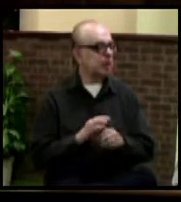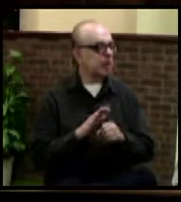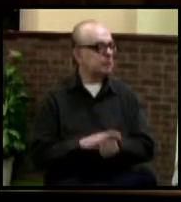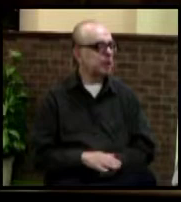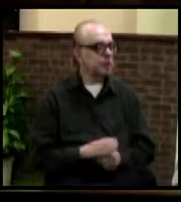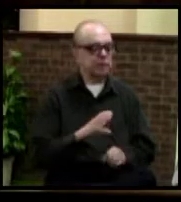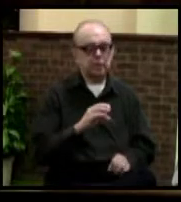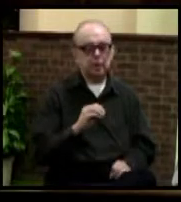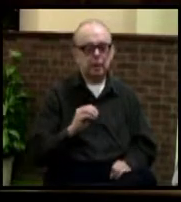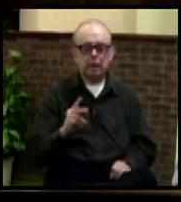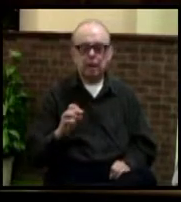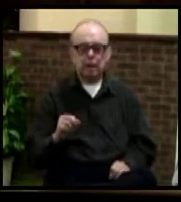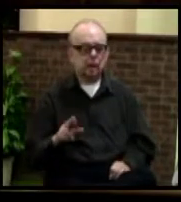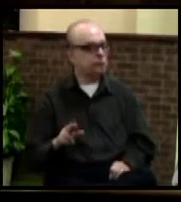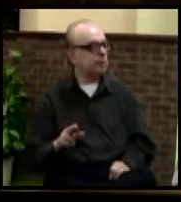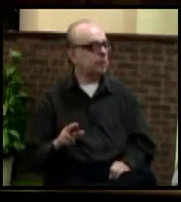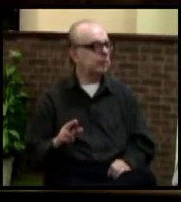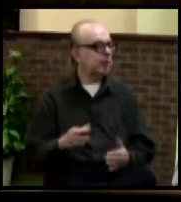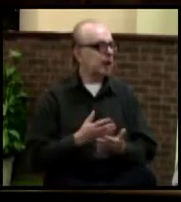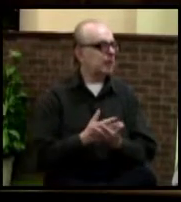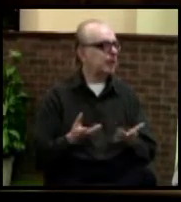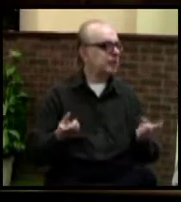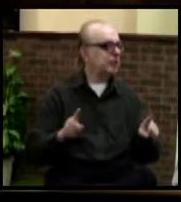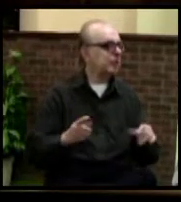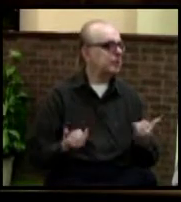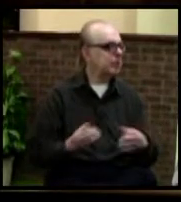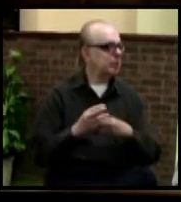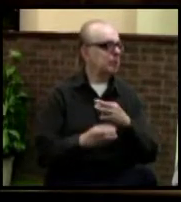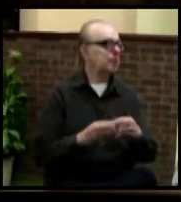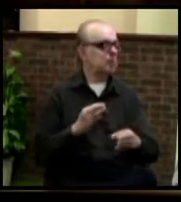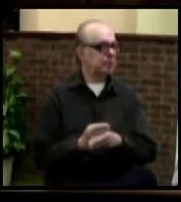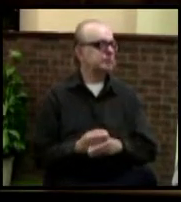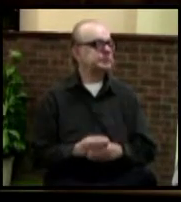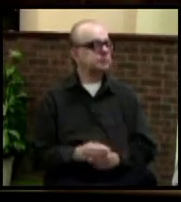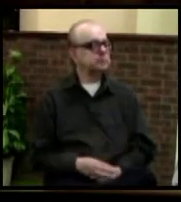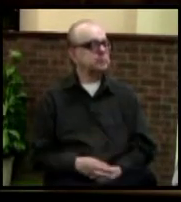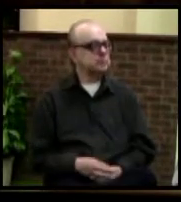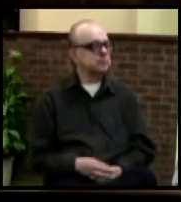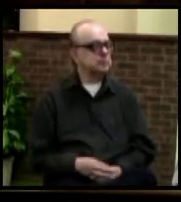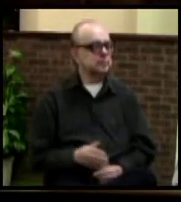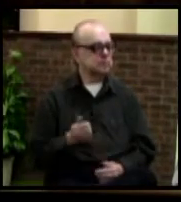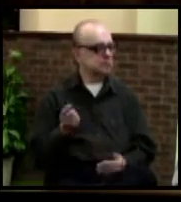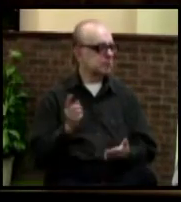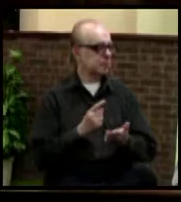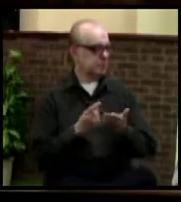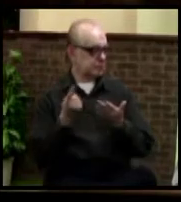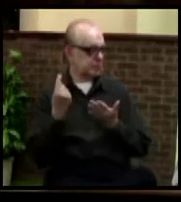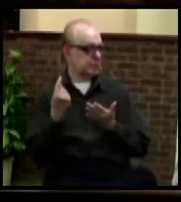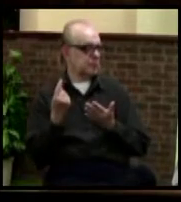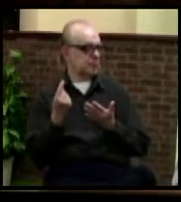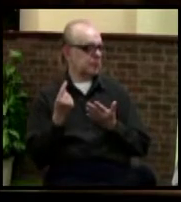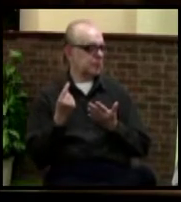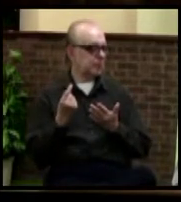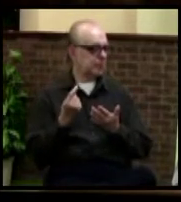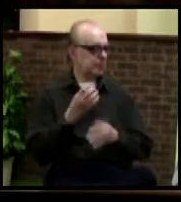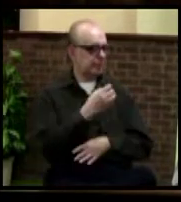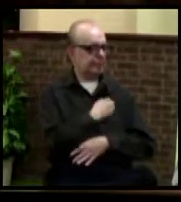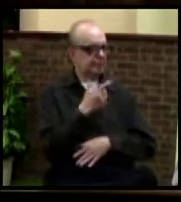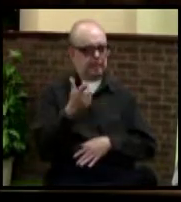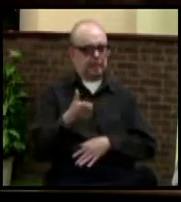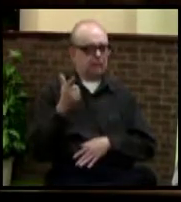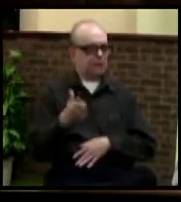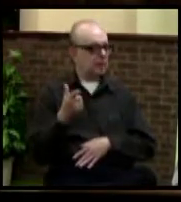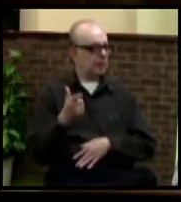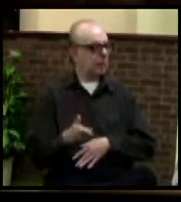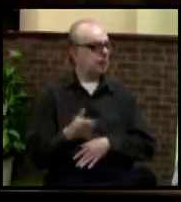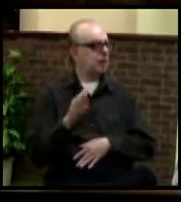pressure cooker. And right now you think about everything that's going on. Okay? A few weeks ago, there was a police